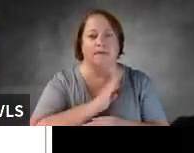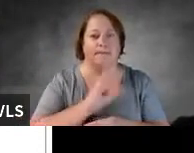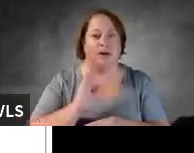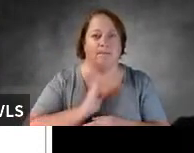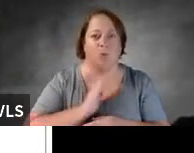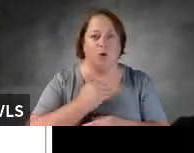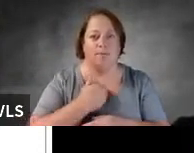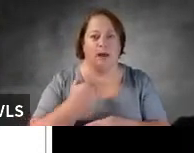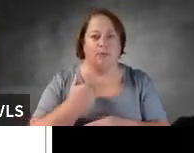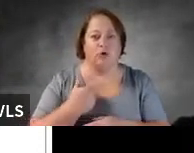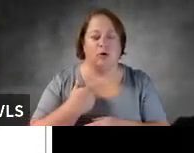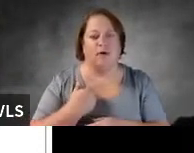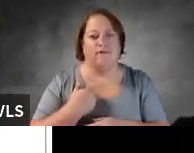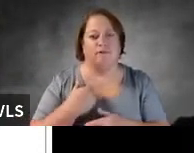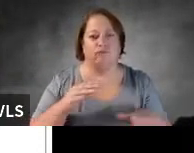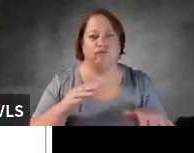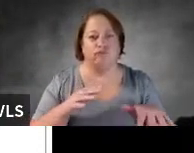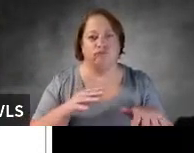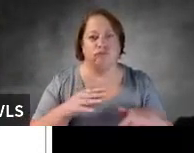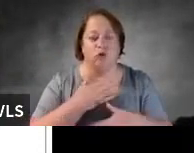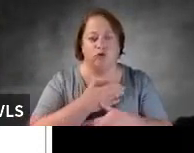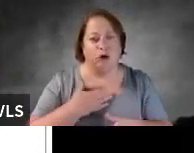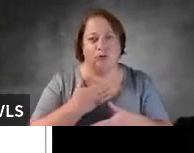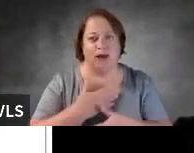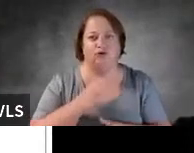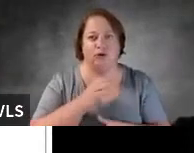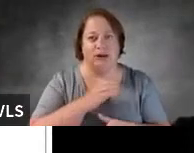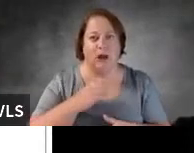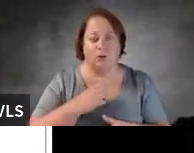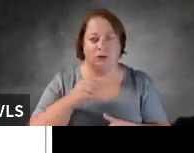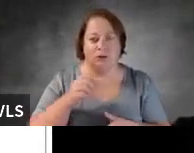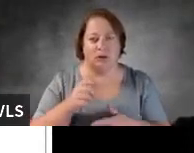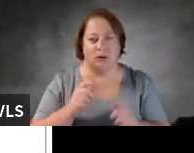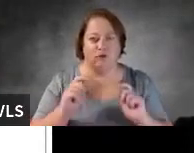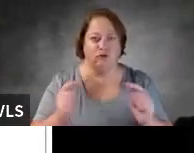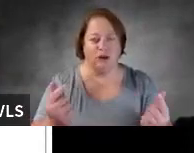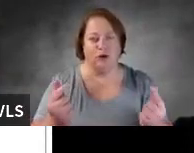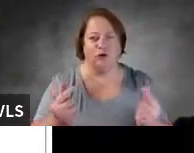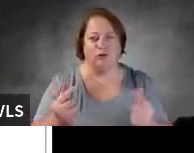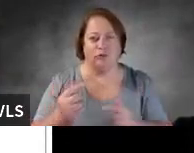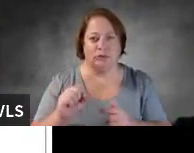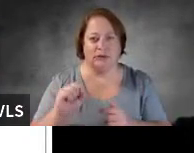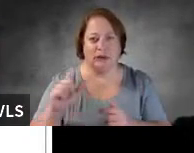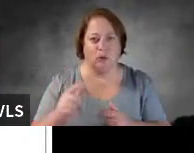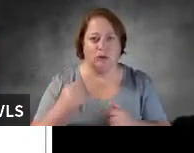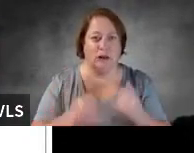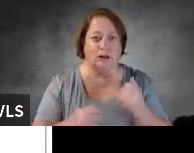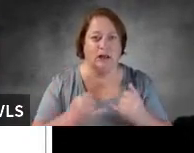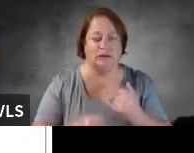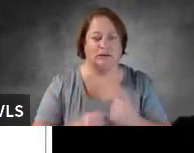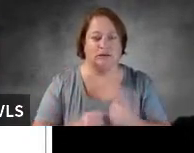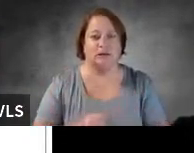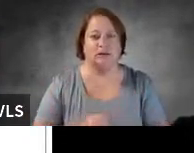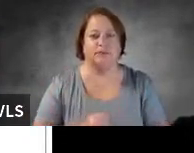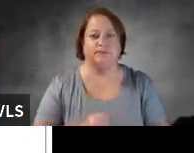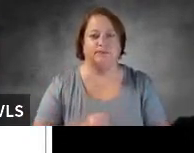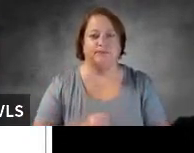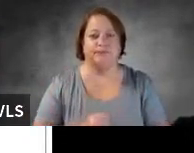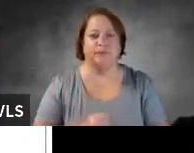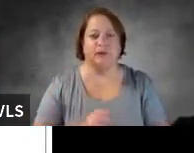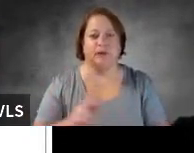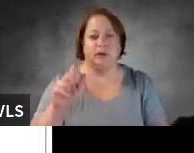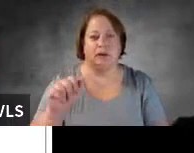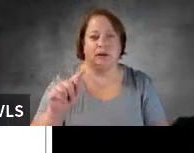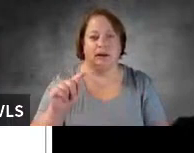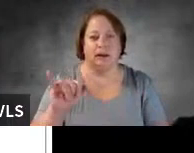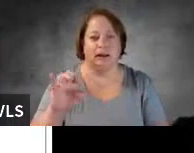member of the Recreation Council of Greater St. Louis. And lastly is